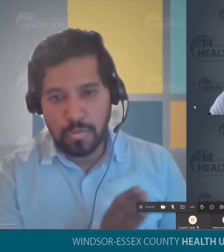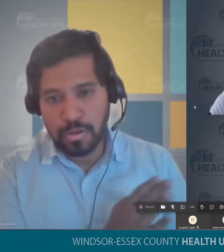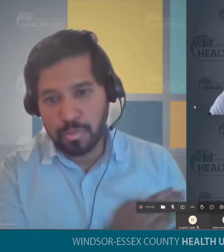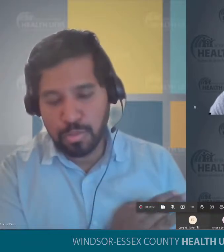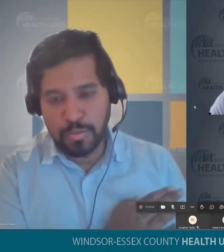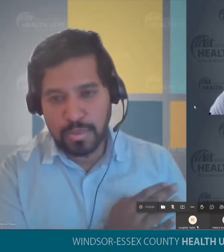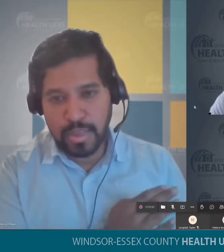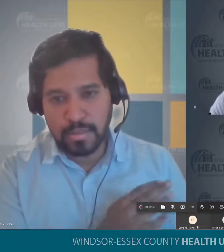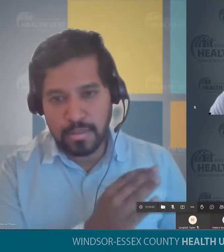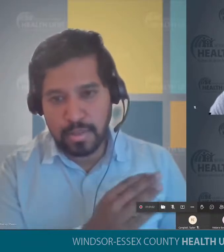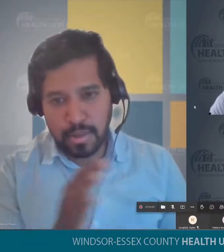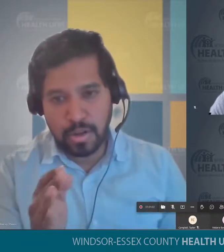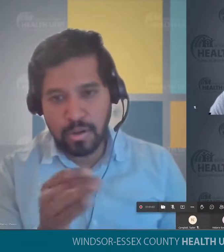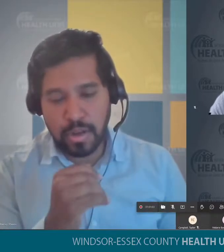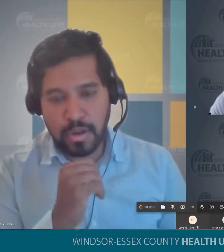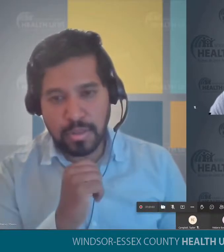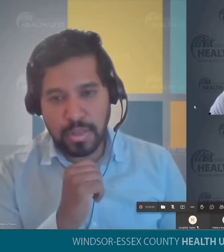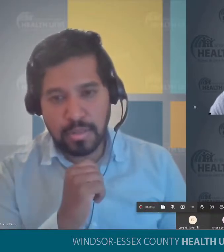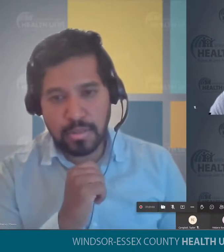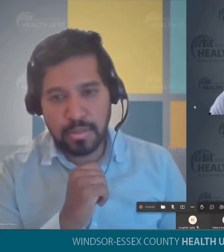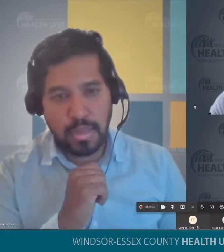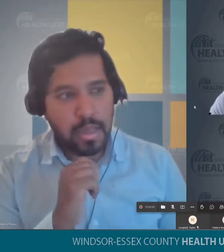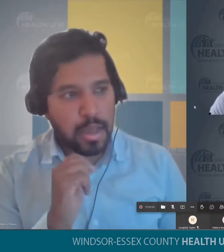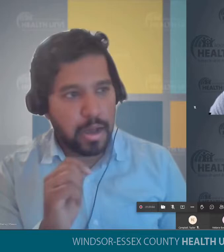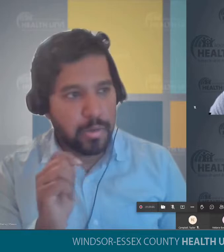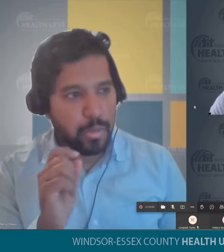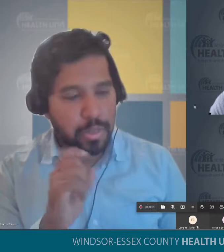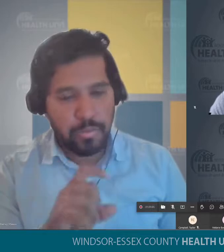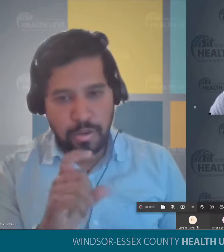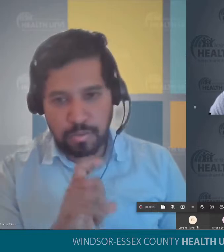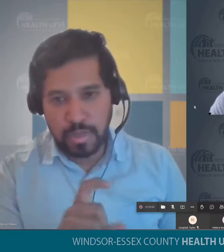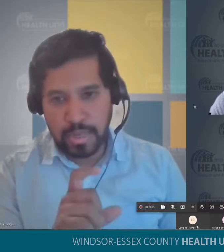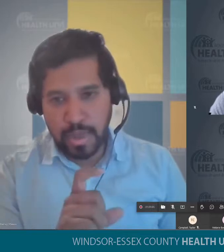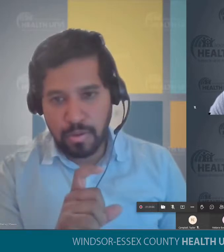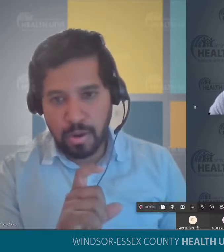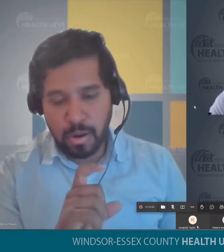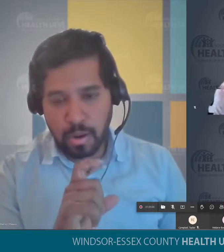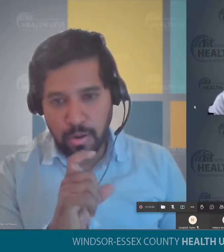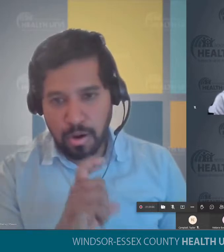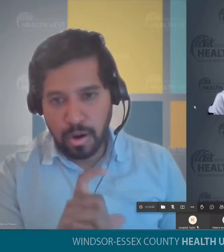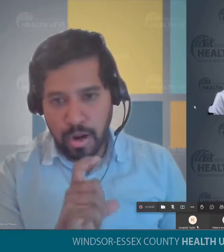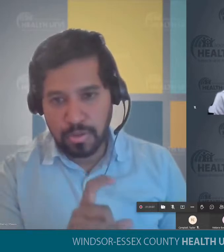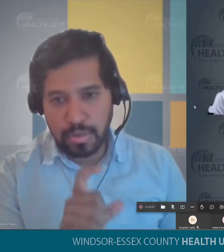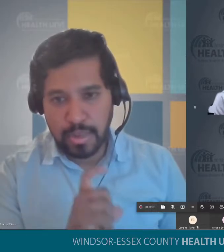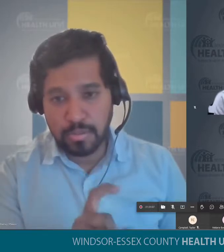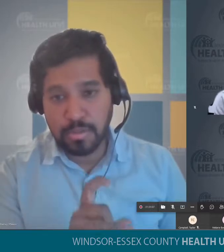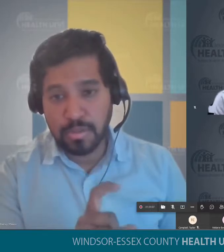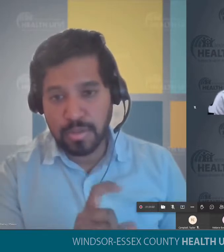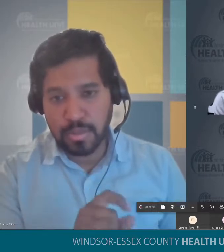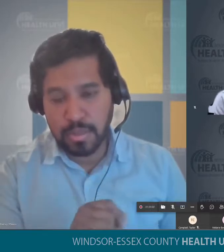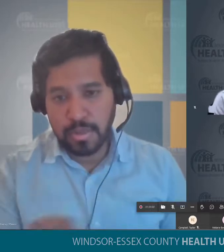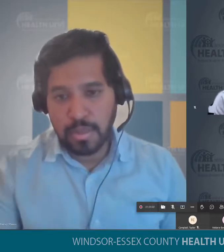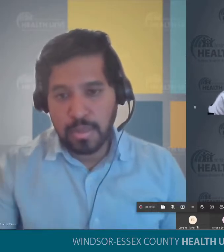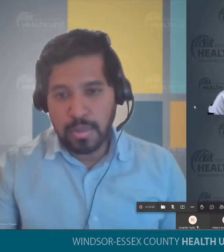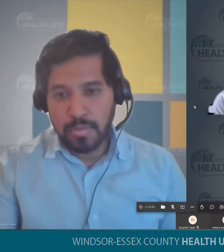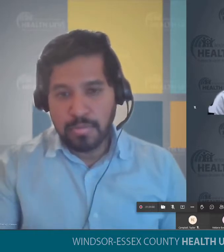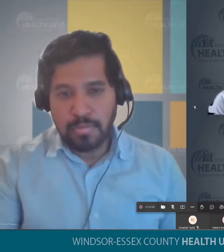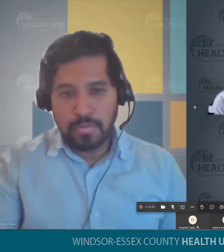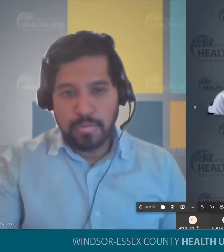all of our previous cases and then our current high risk cases, with the focus being now on our high risk cases